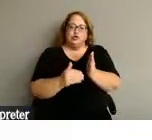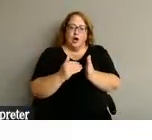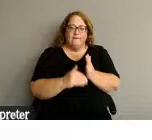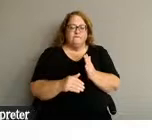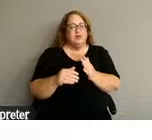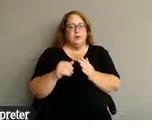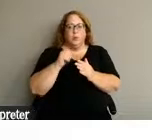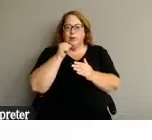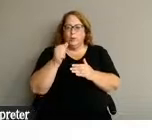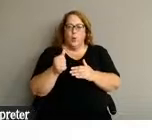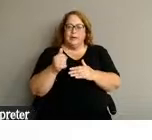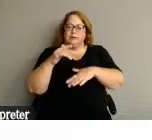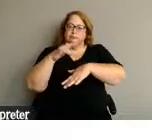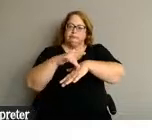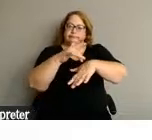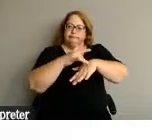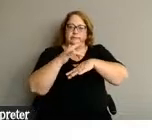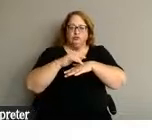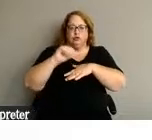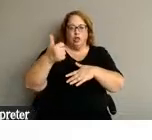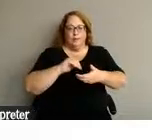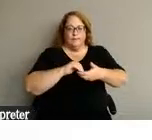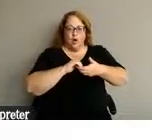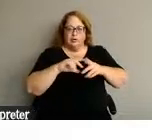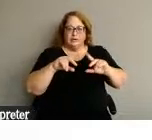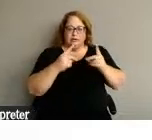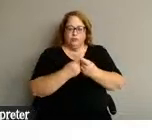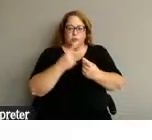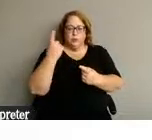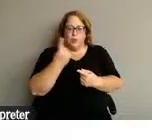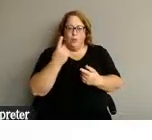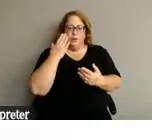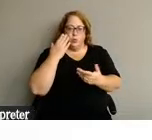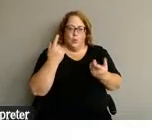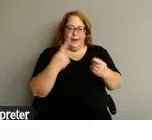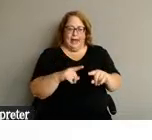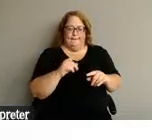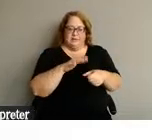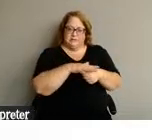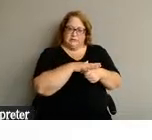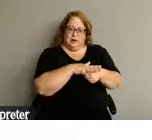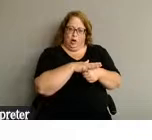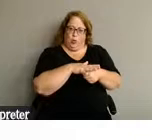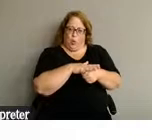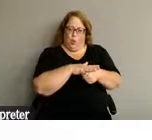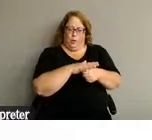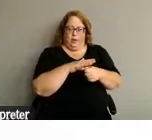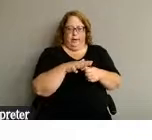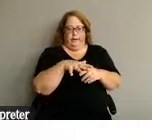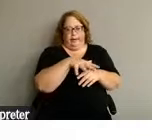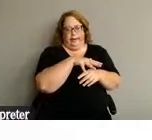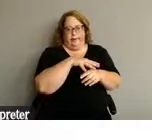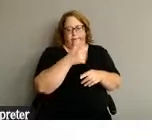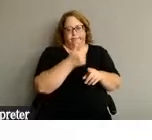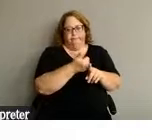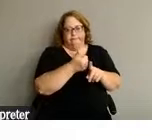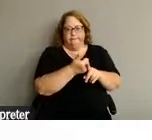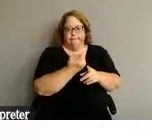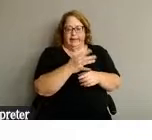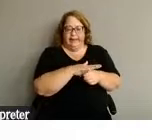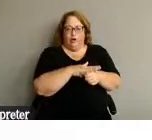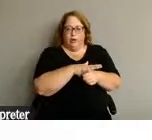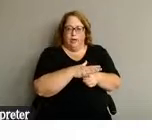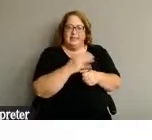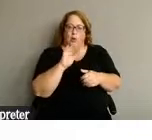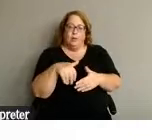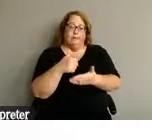to visit other partner districts and we only know what takes place within our own environment and demographics. And so this will help us